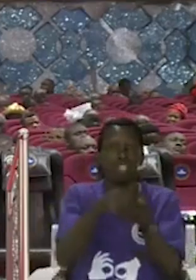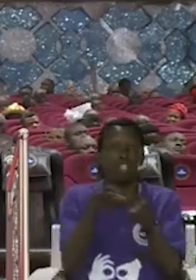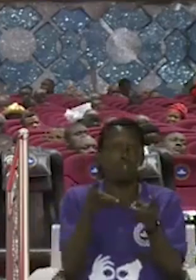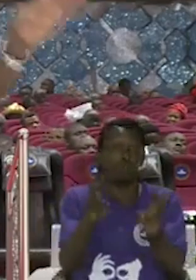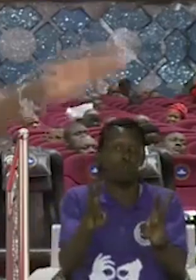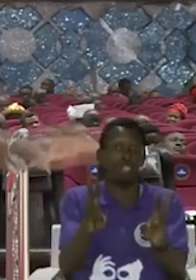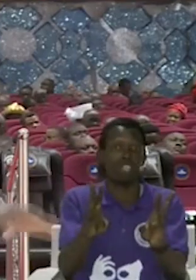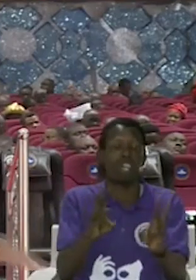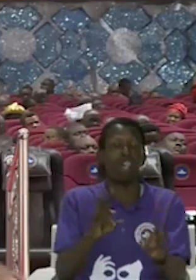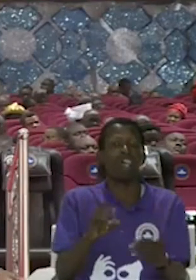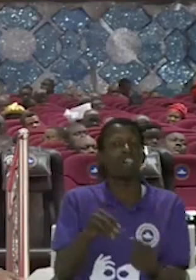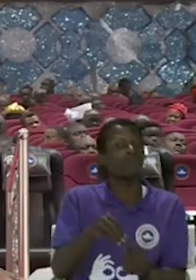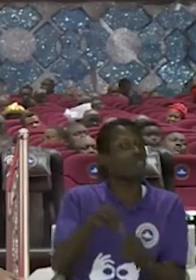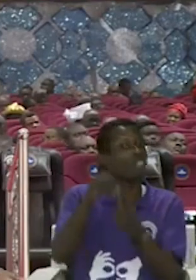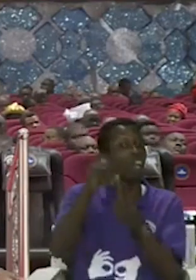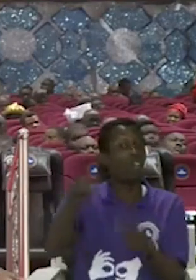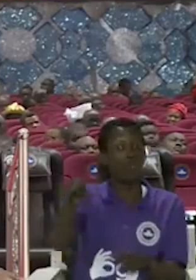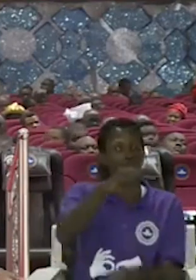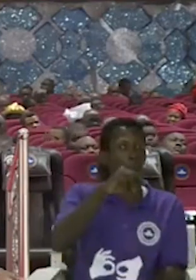Particularly you members.